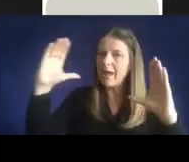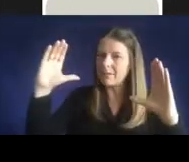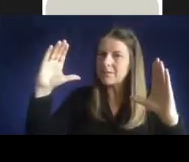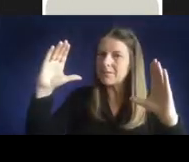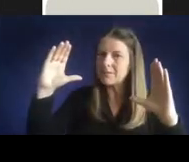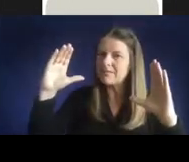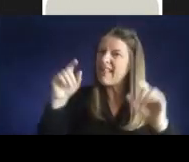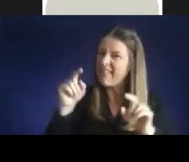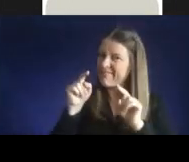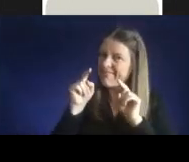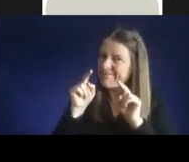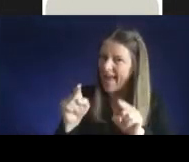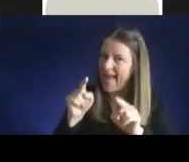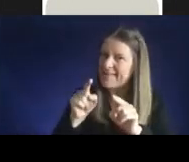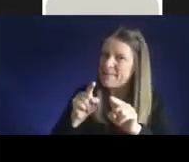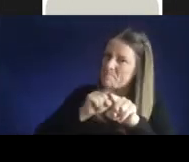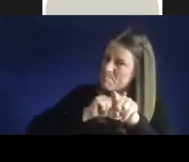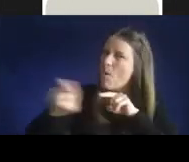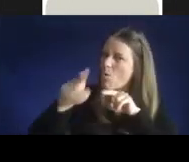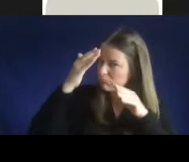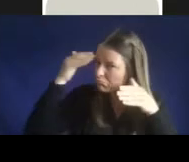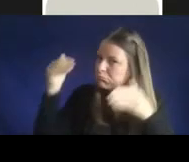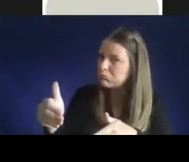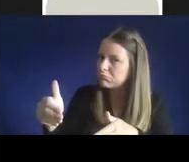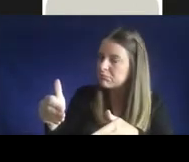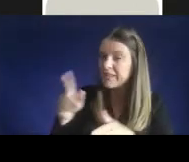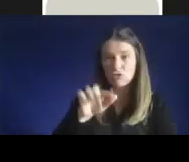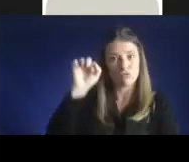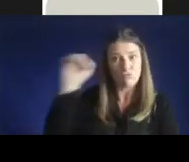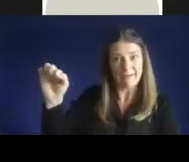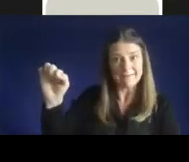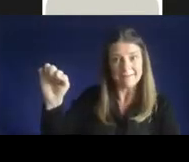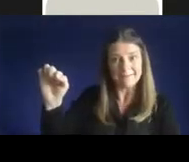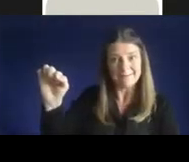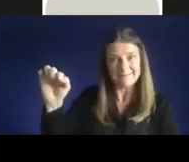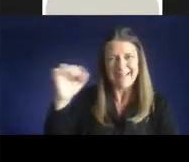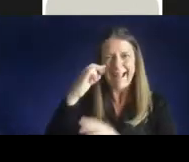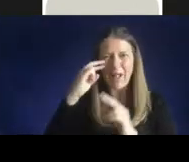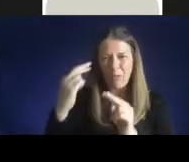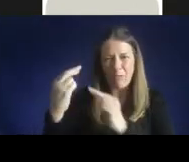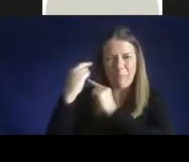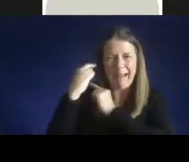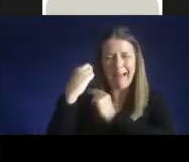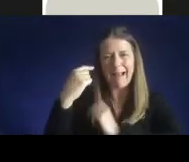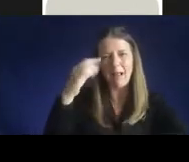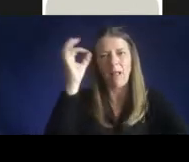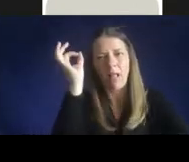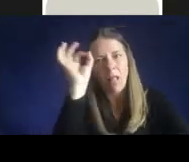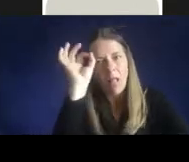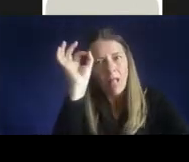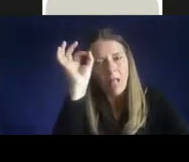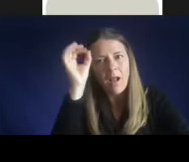she's absolutely right. I look at my naivety in asking, but fourth